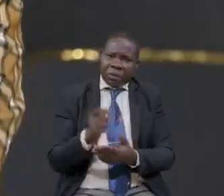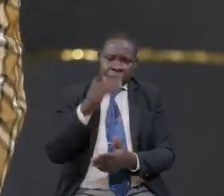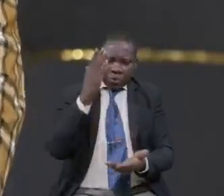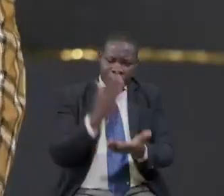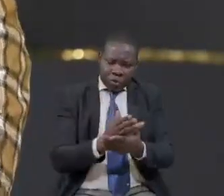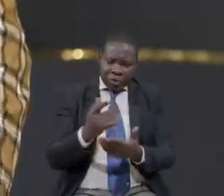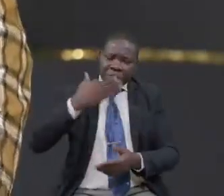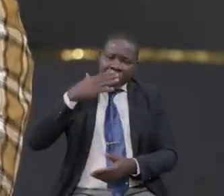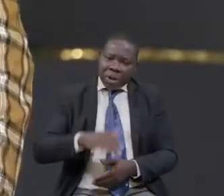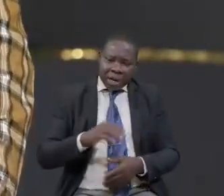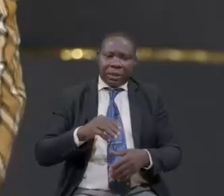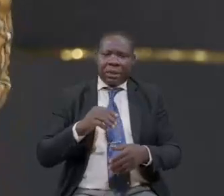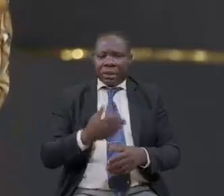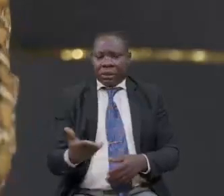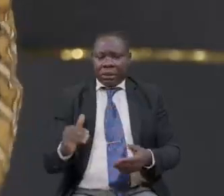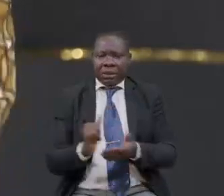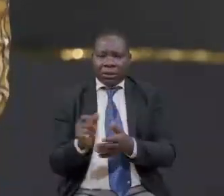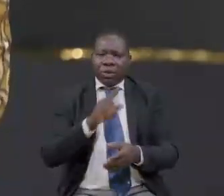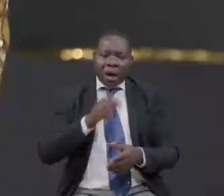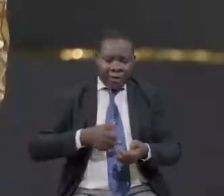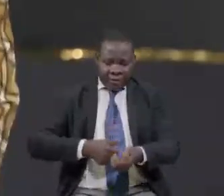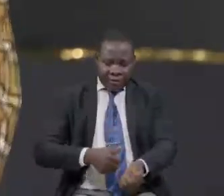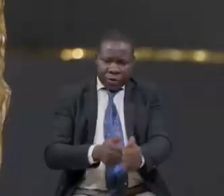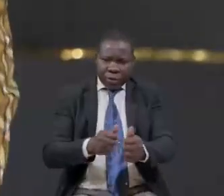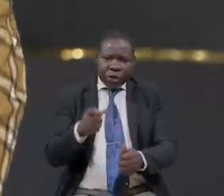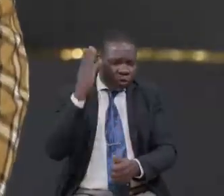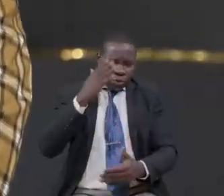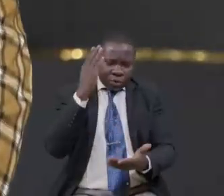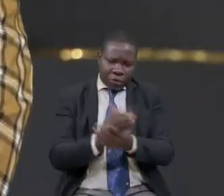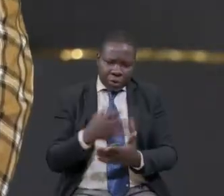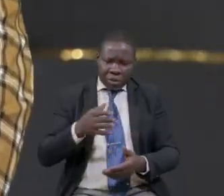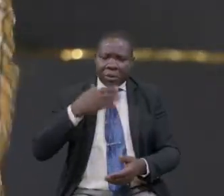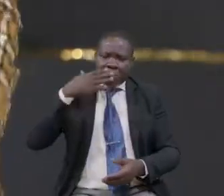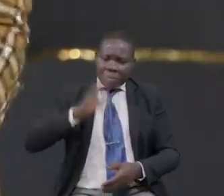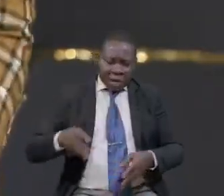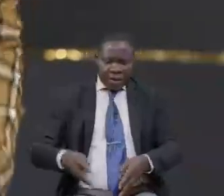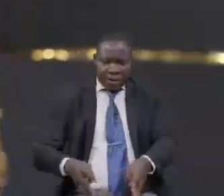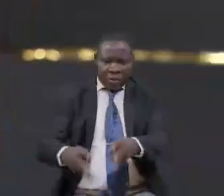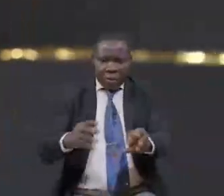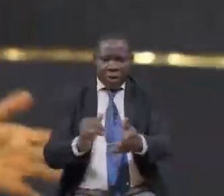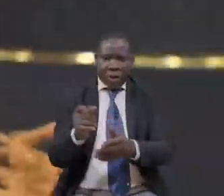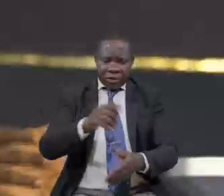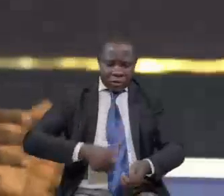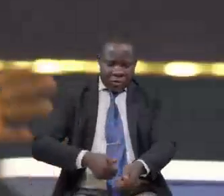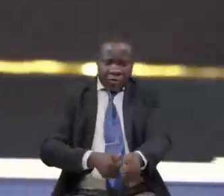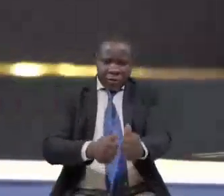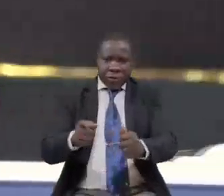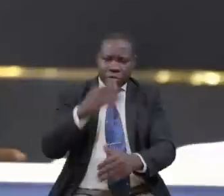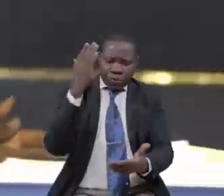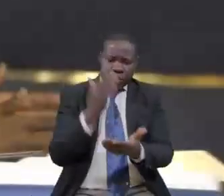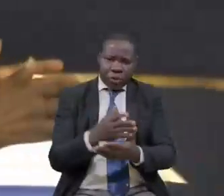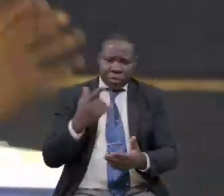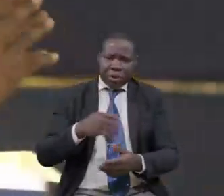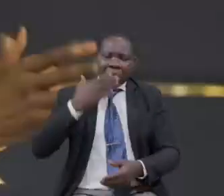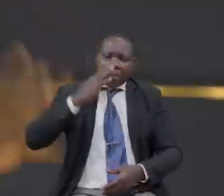going after. You stop the bad way you've been following. You stop the bad habits, the evil